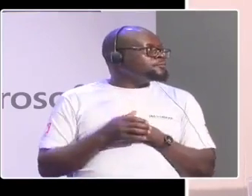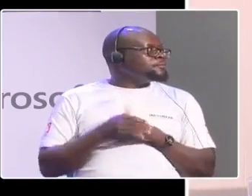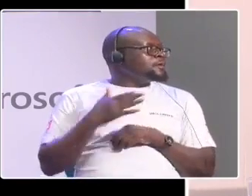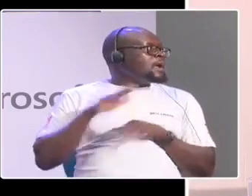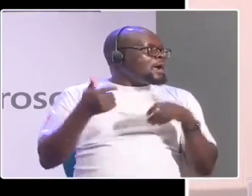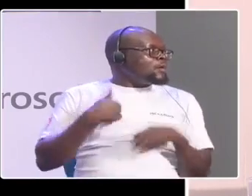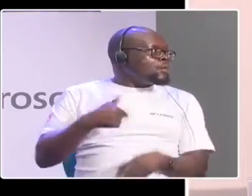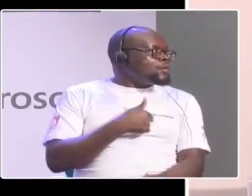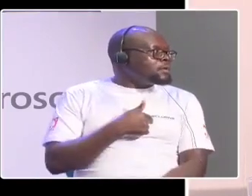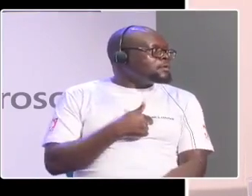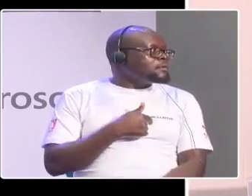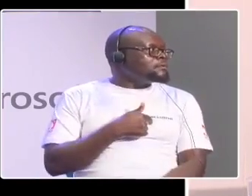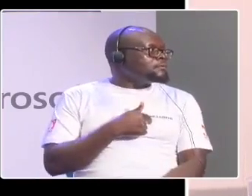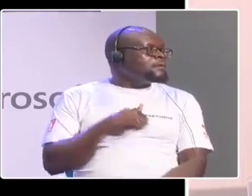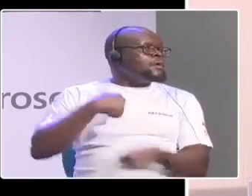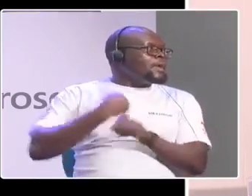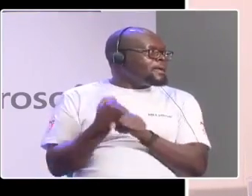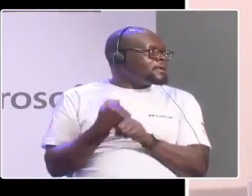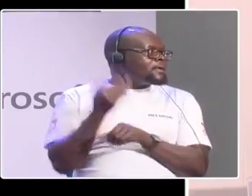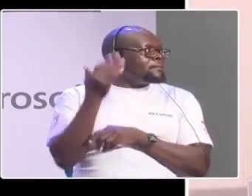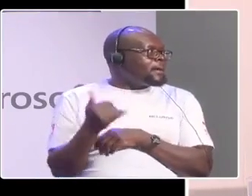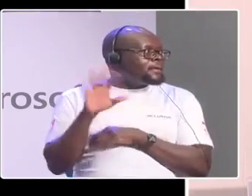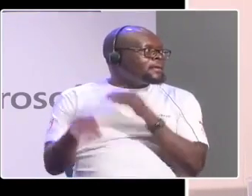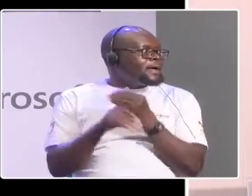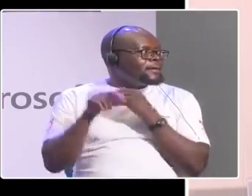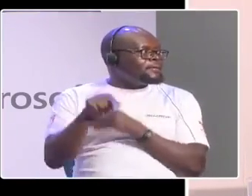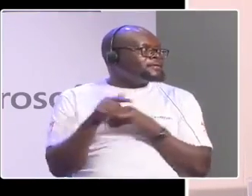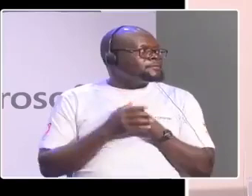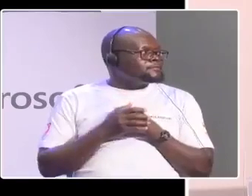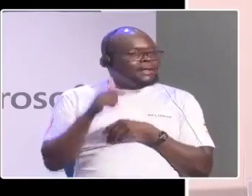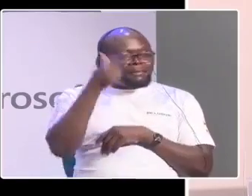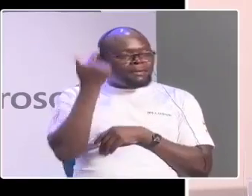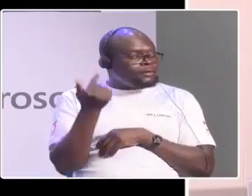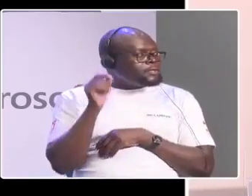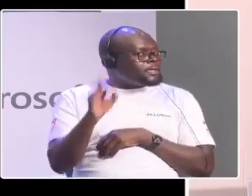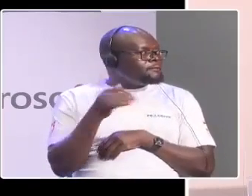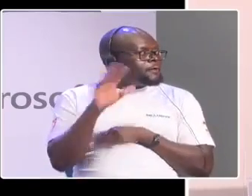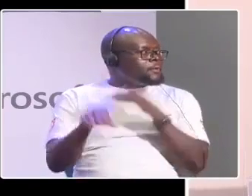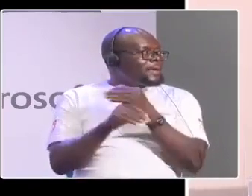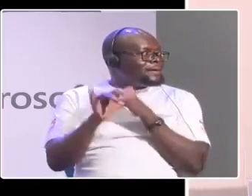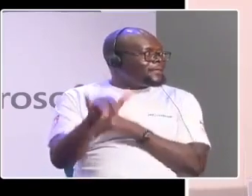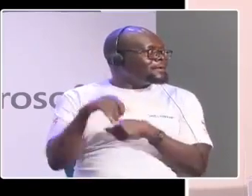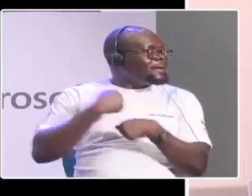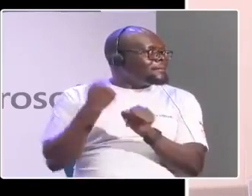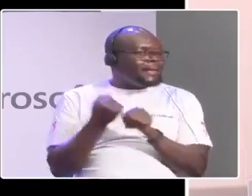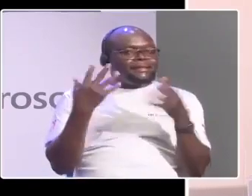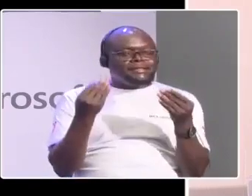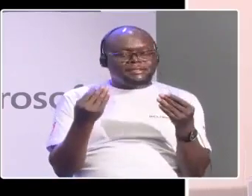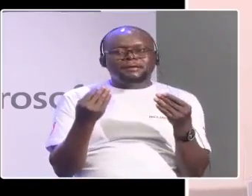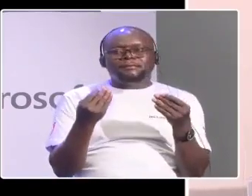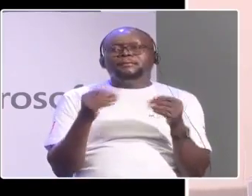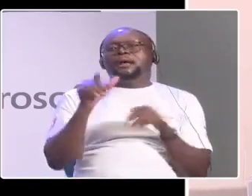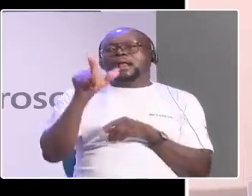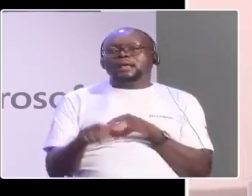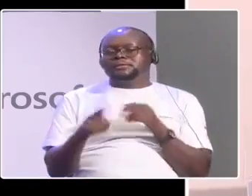are we causing harm by adding this feature? Because if we add it, it makes it easier and lets